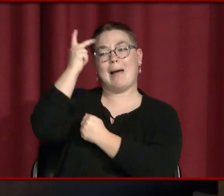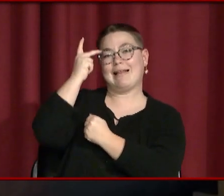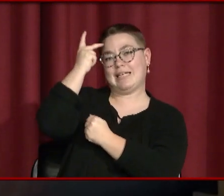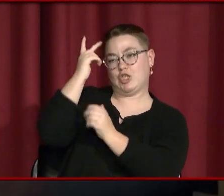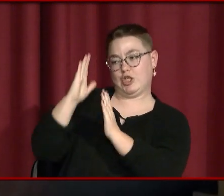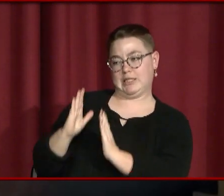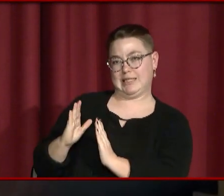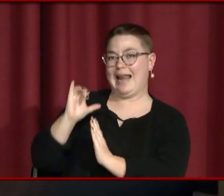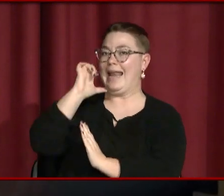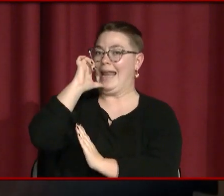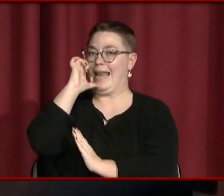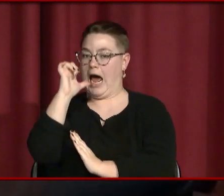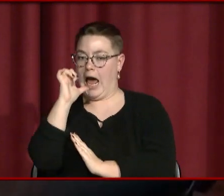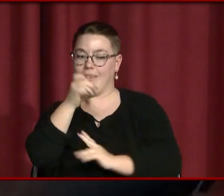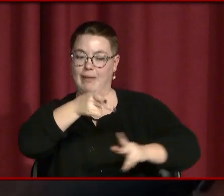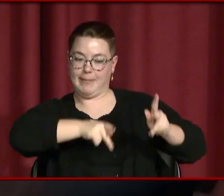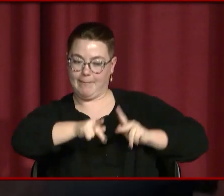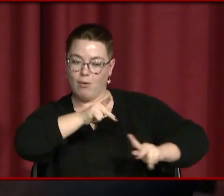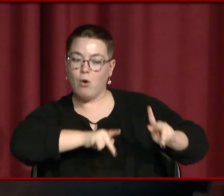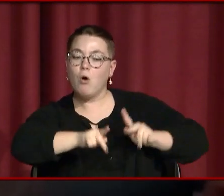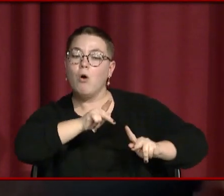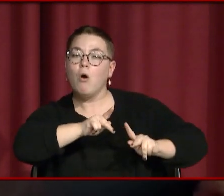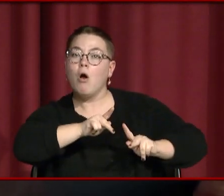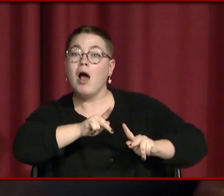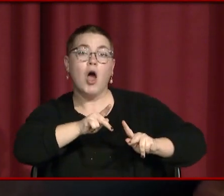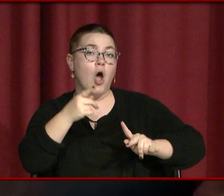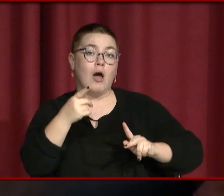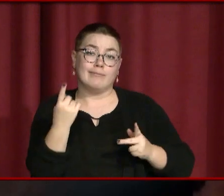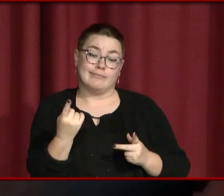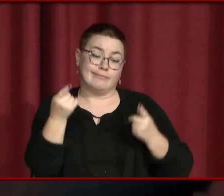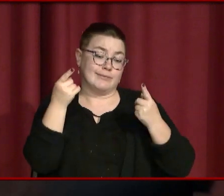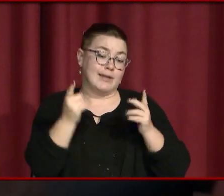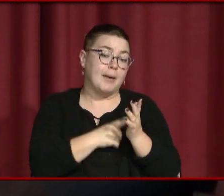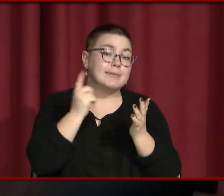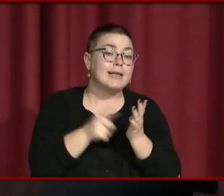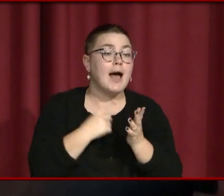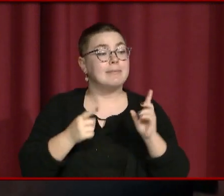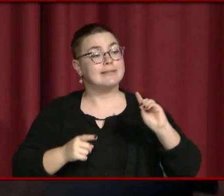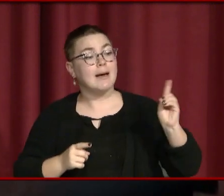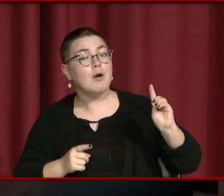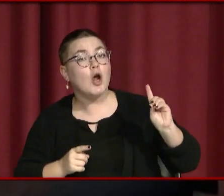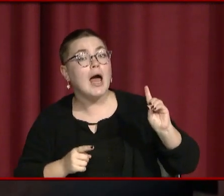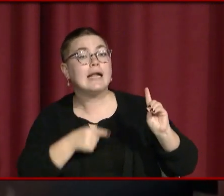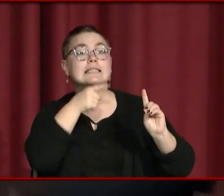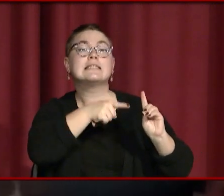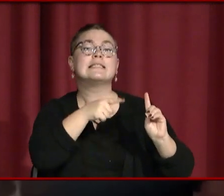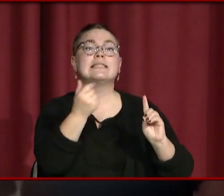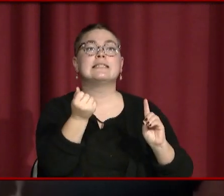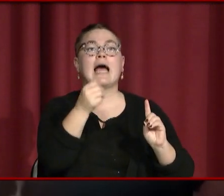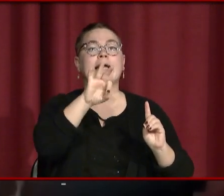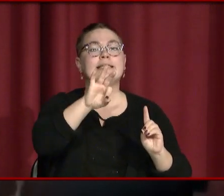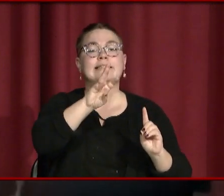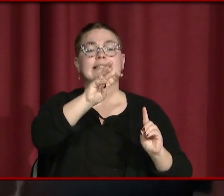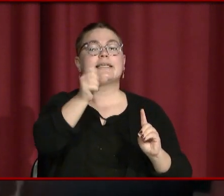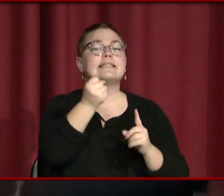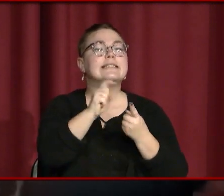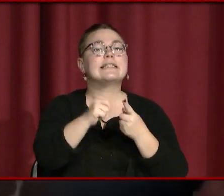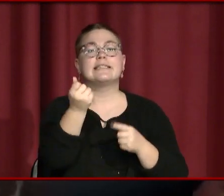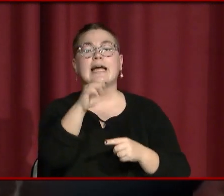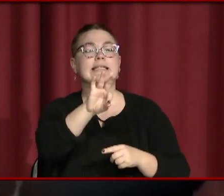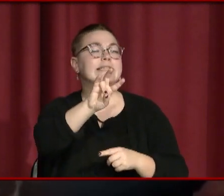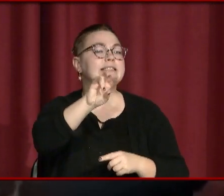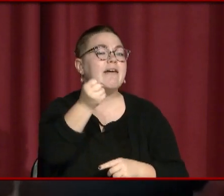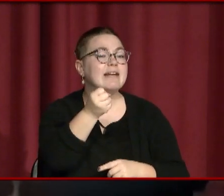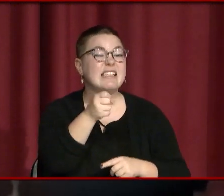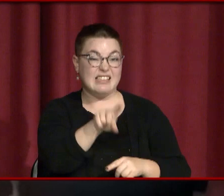We fought Democrats when they were the ones rigging the maps in the 60s and 70s. And we fought Republicans